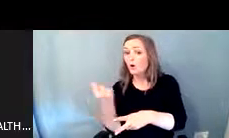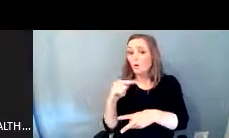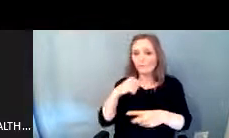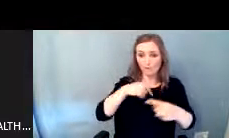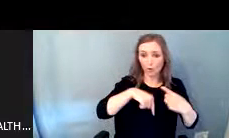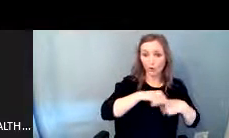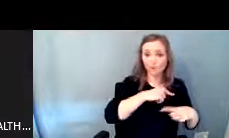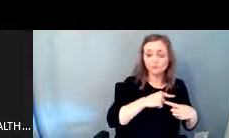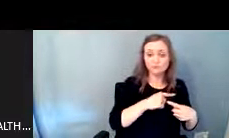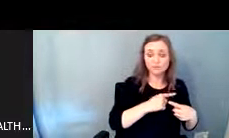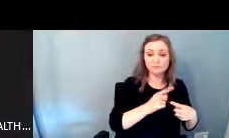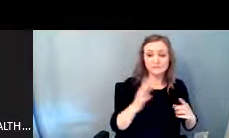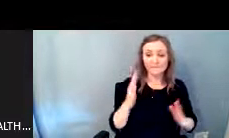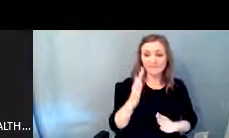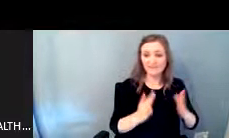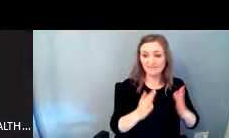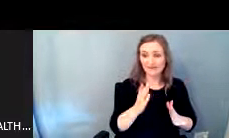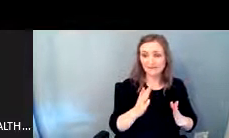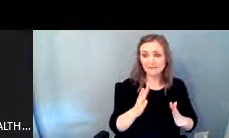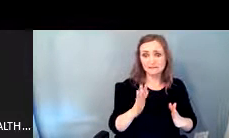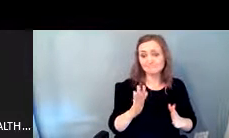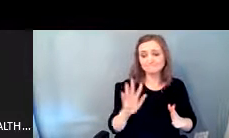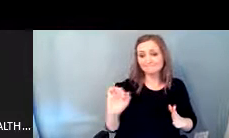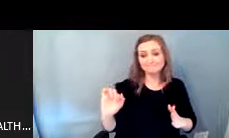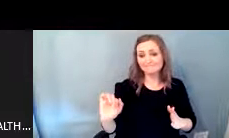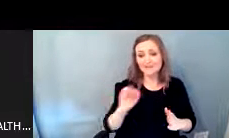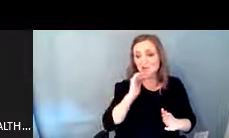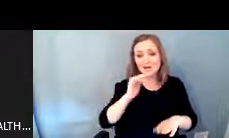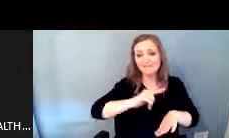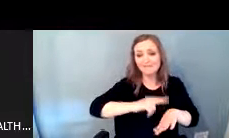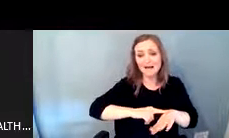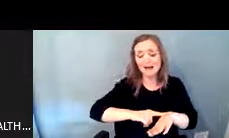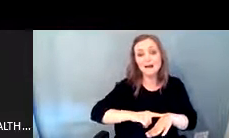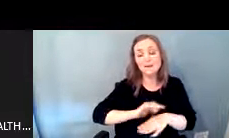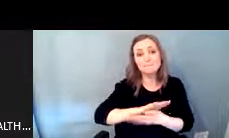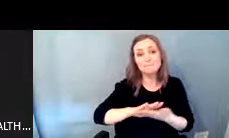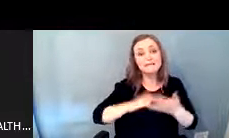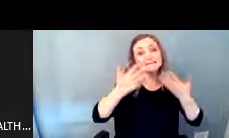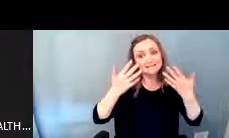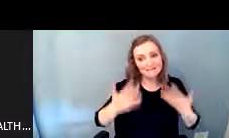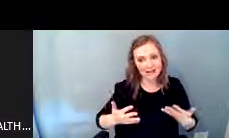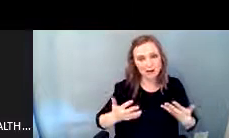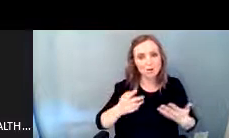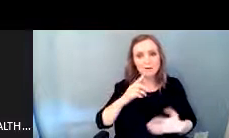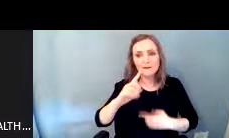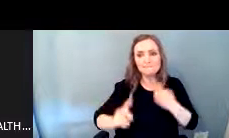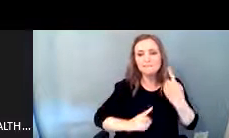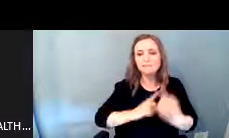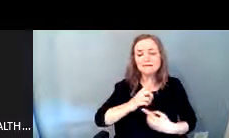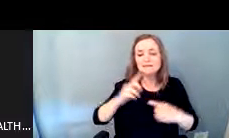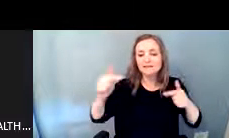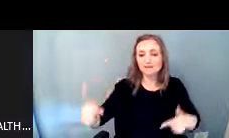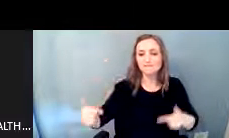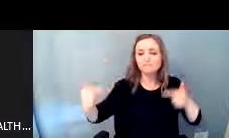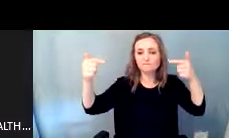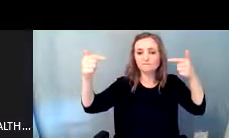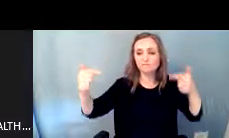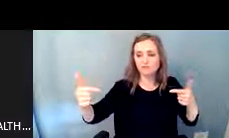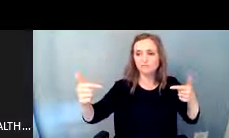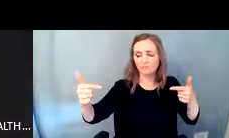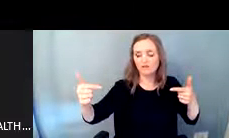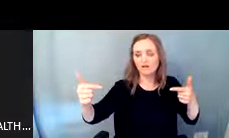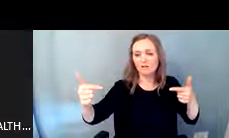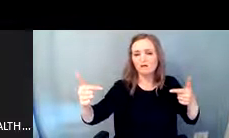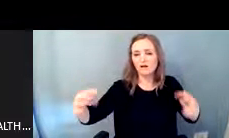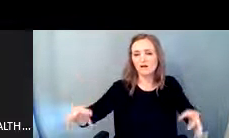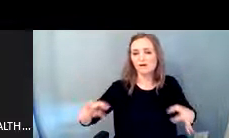surgery. So to be able to have the technology to have meetings like this means that we've had great clinical engagement.